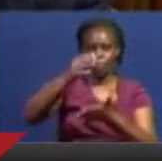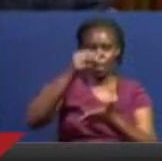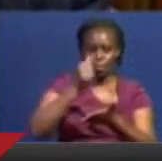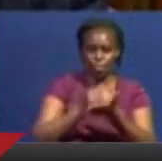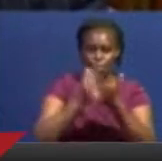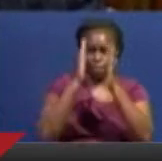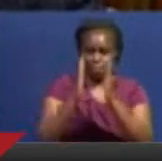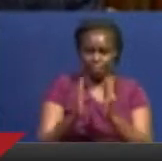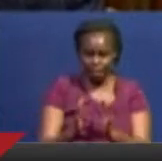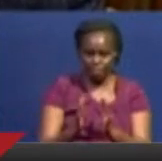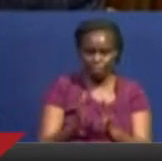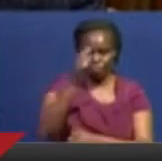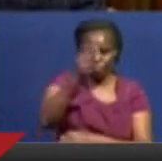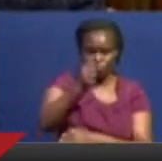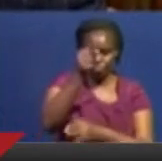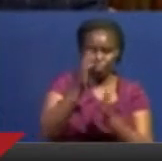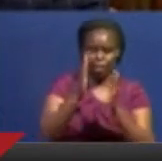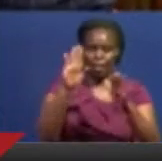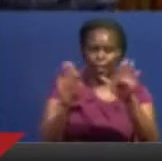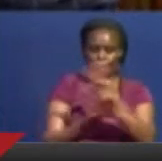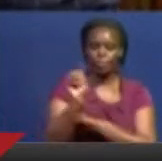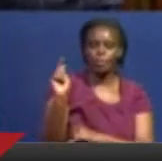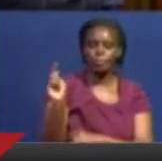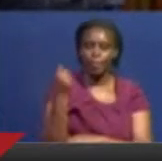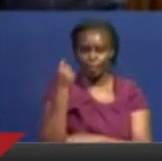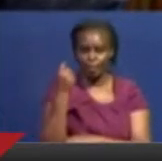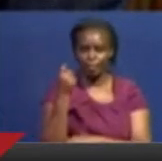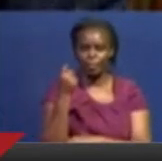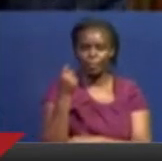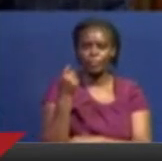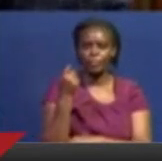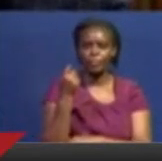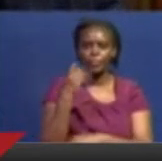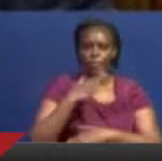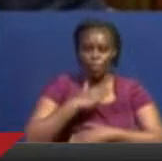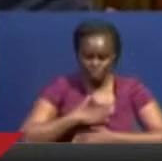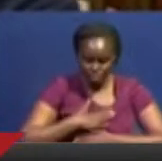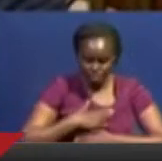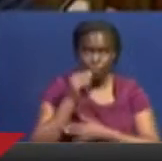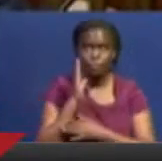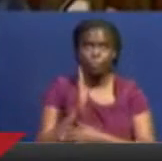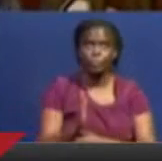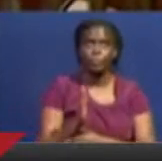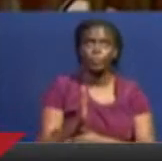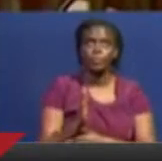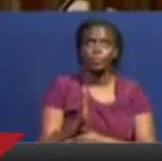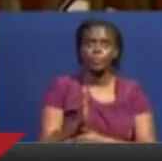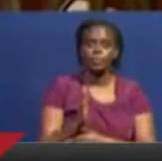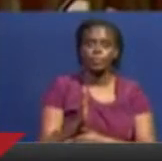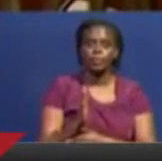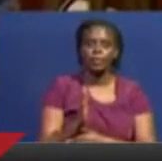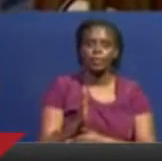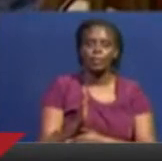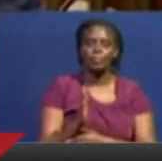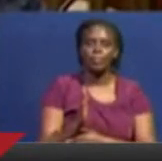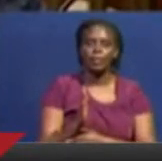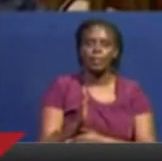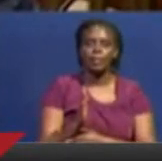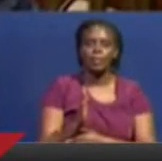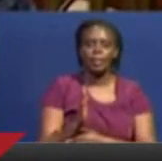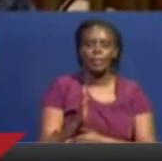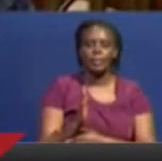the nominated Deputy President. Mr. Speaker, the mood of the House is